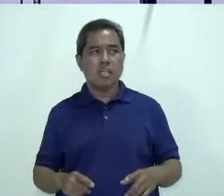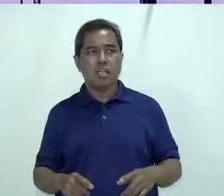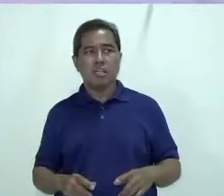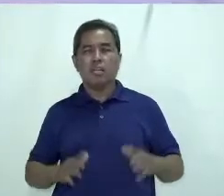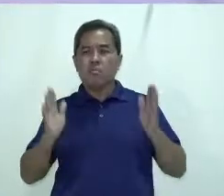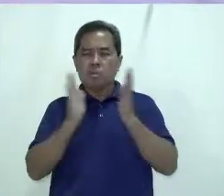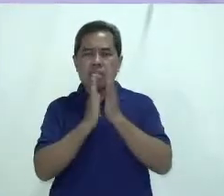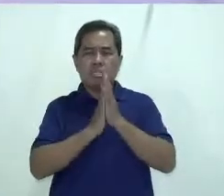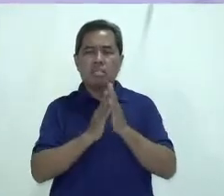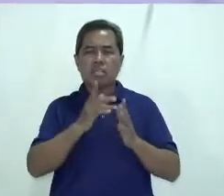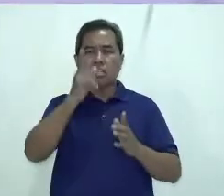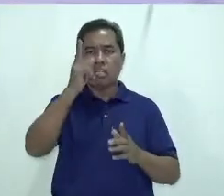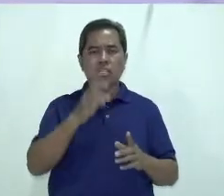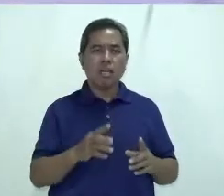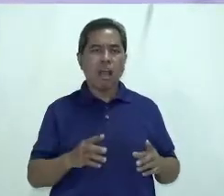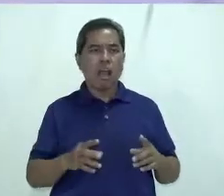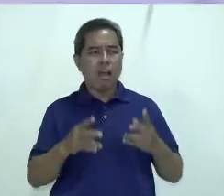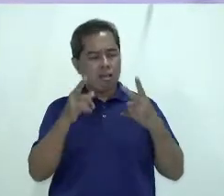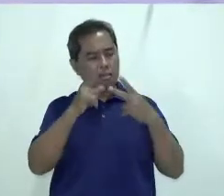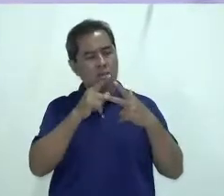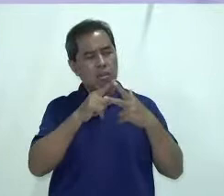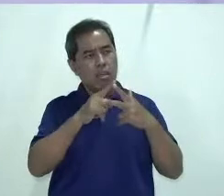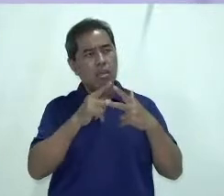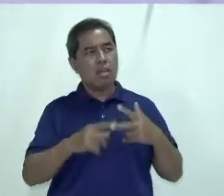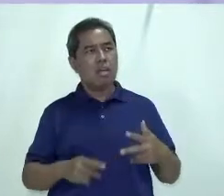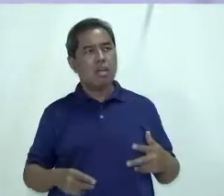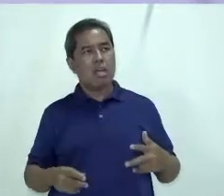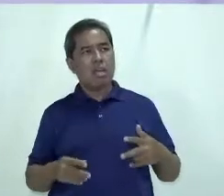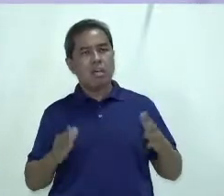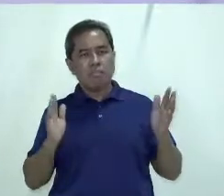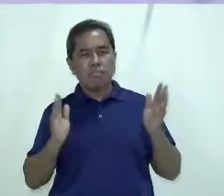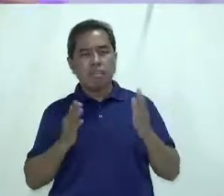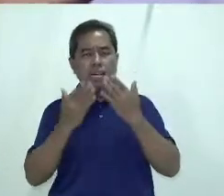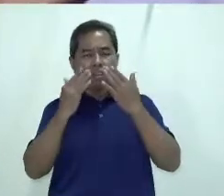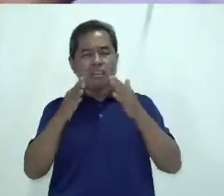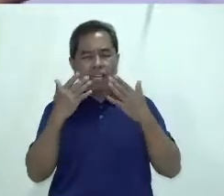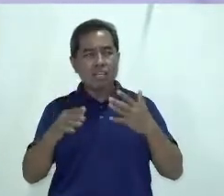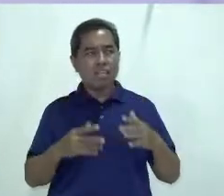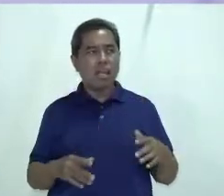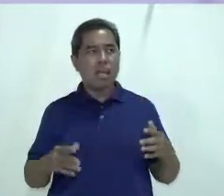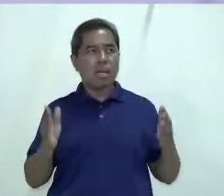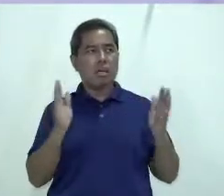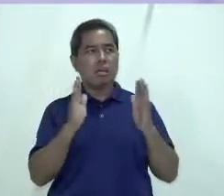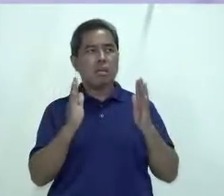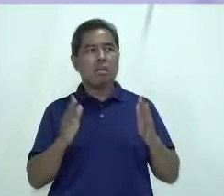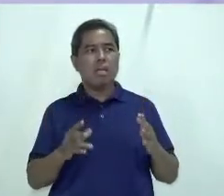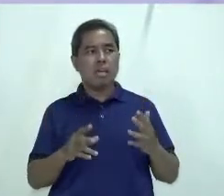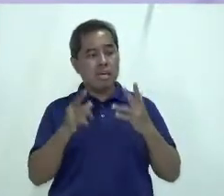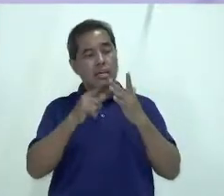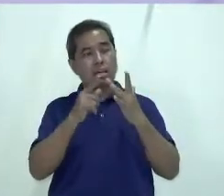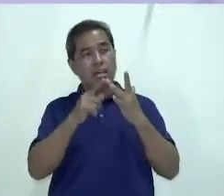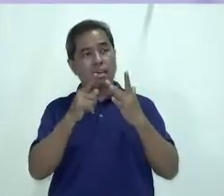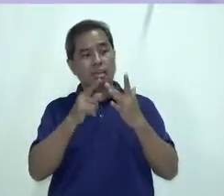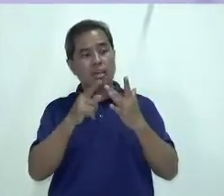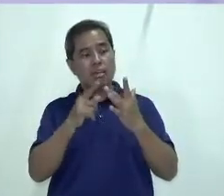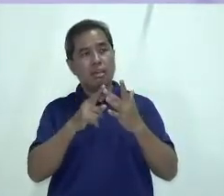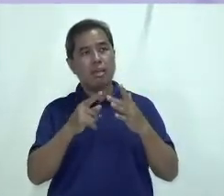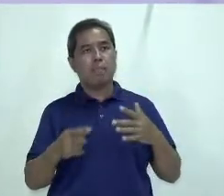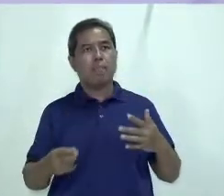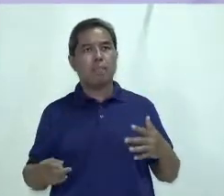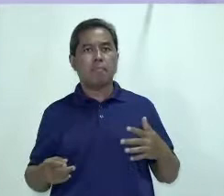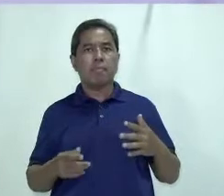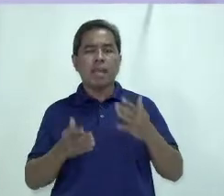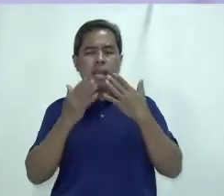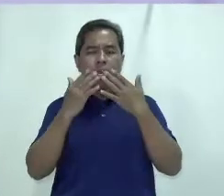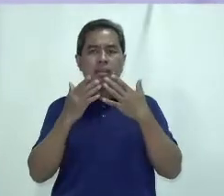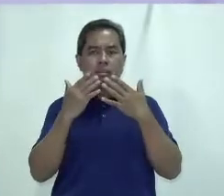God. In singing, right? And praising God because of our circumstances through the situation that we're